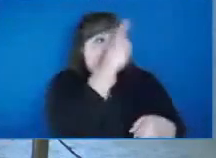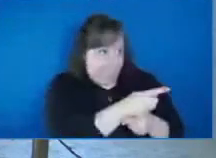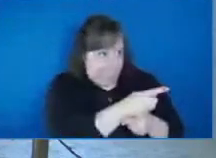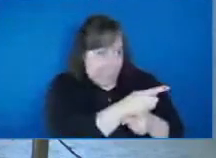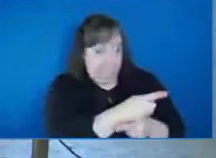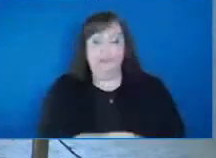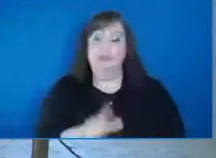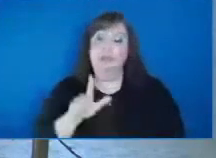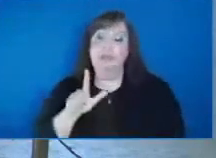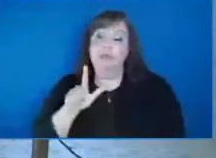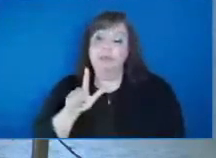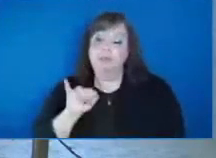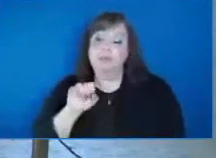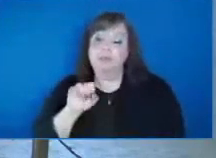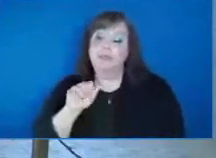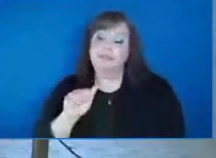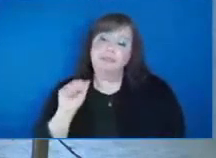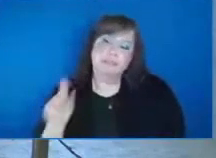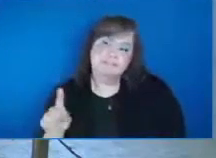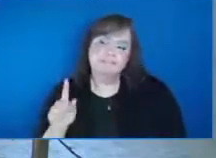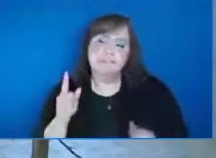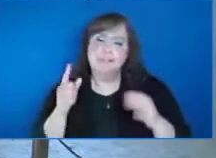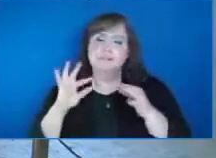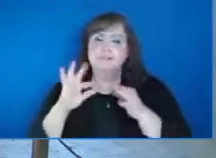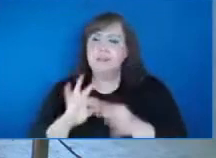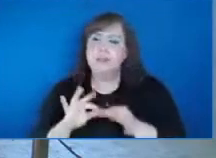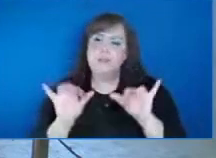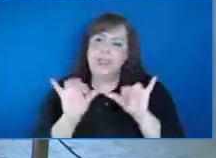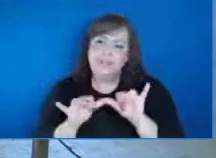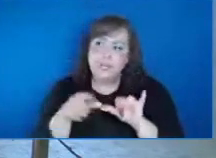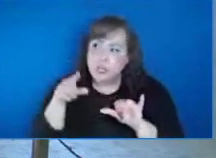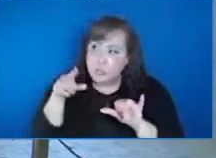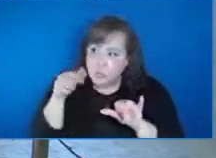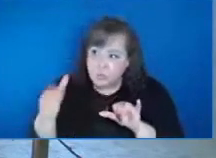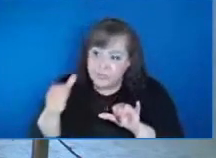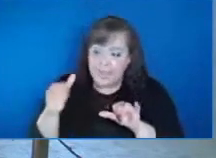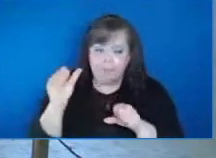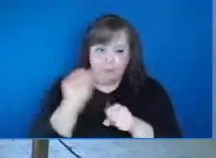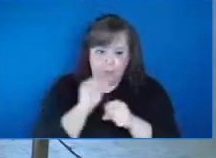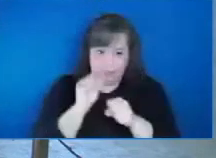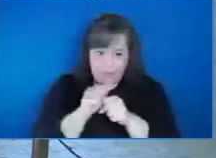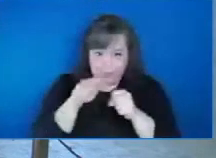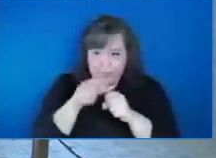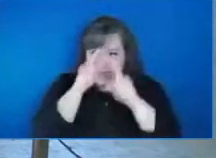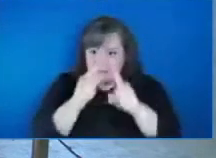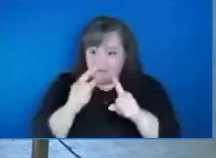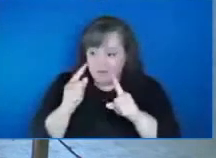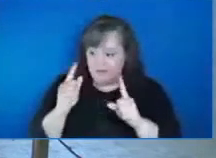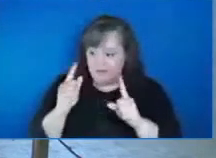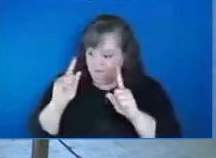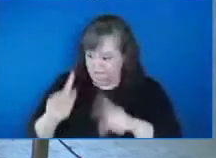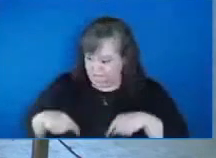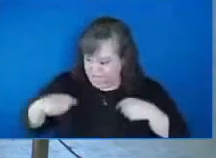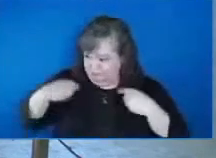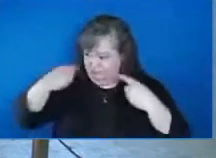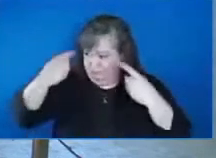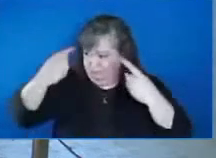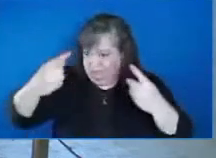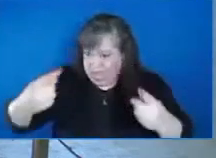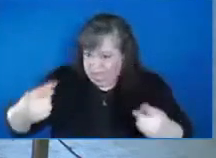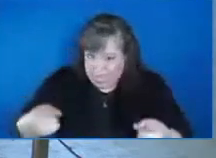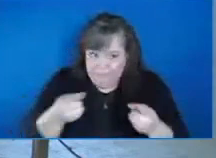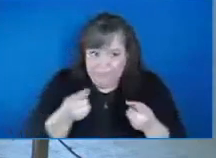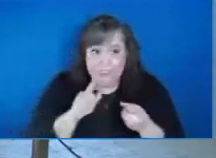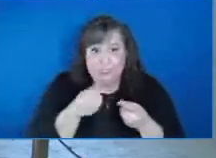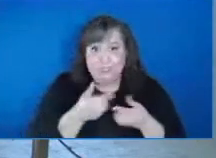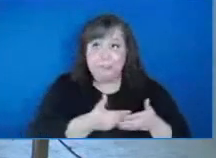the engineering side of things, you have been with this mission since it was a little baby CAD drawing, yes. And now, yes, I know. Now it's a full-fledged